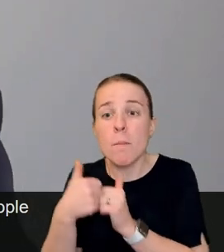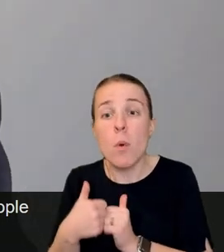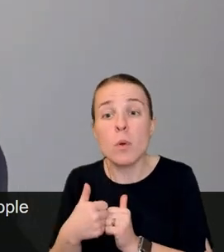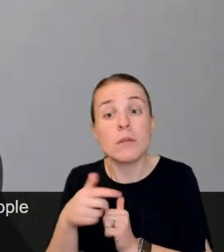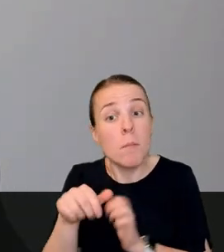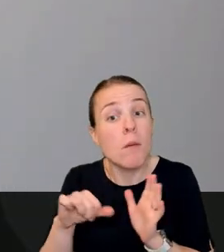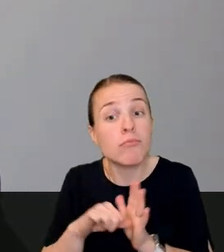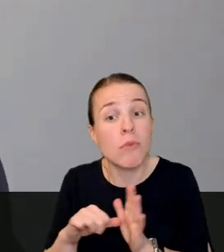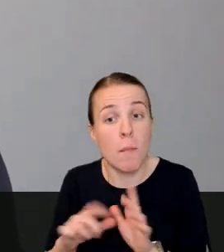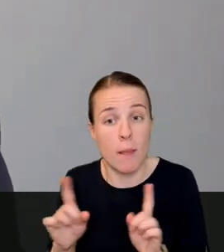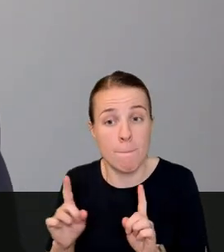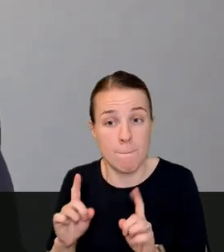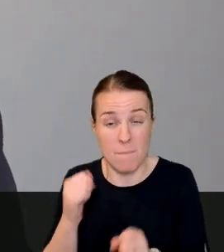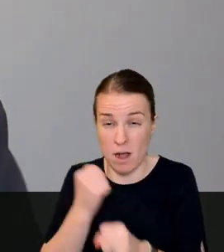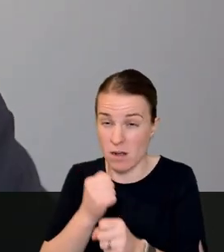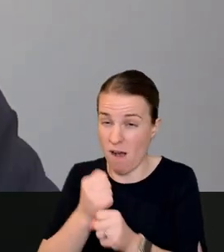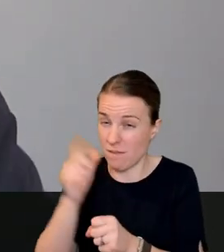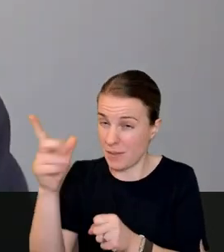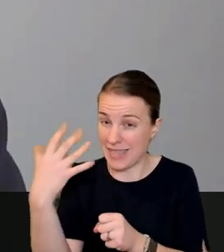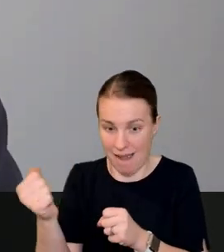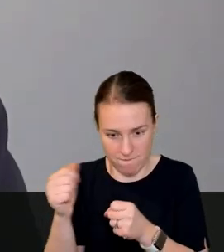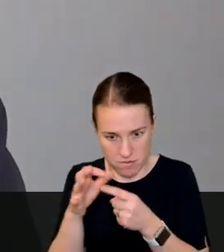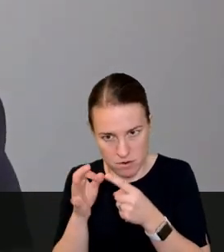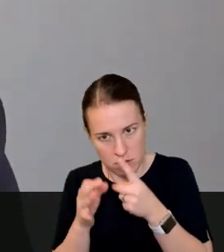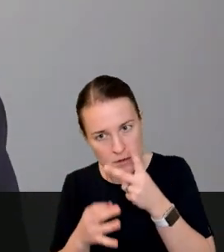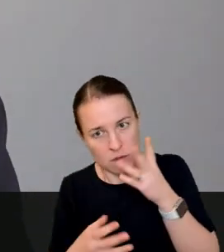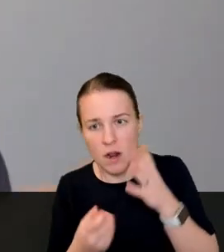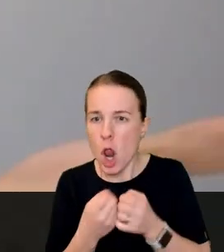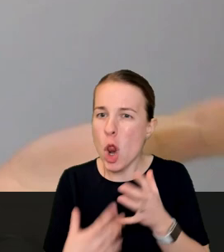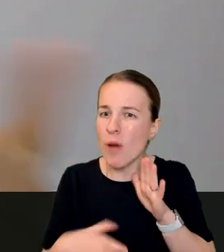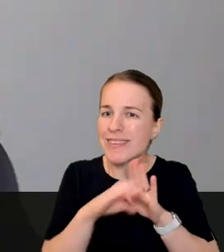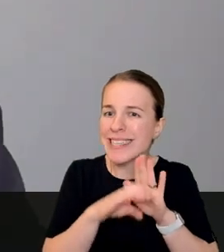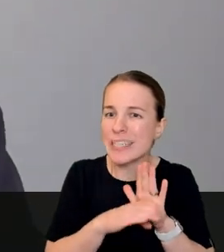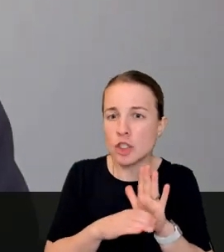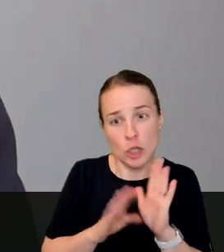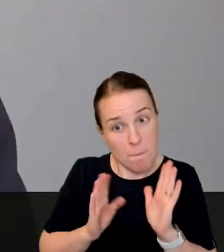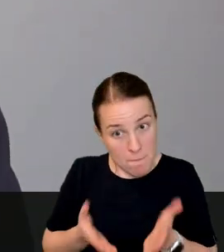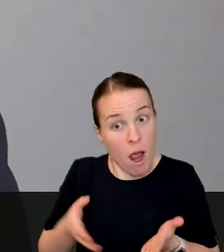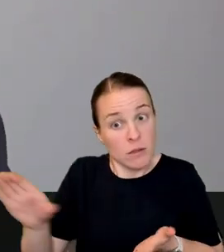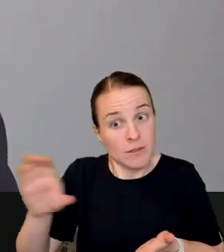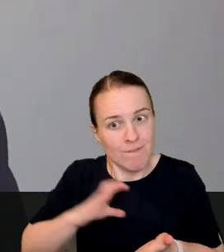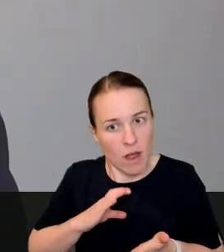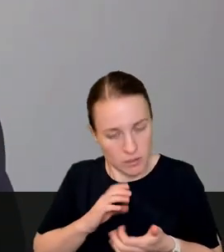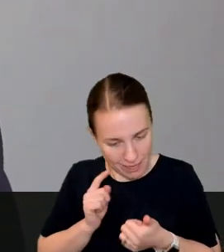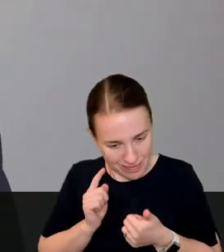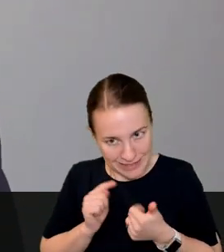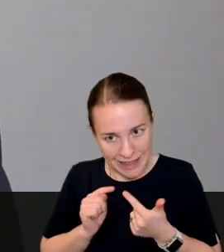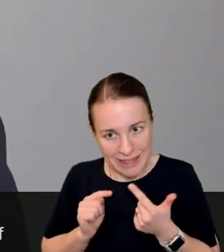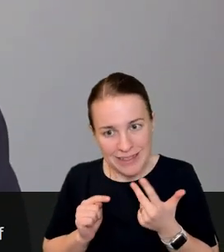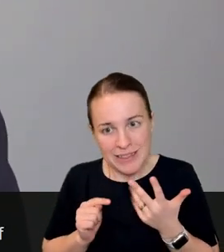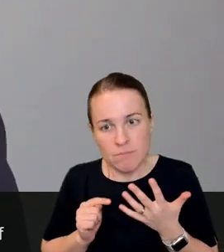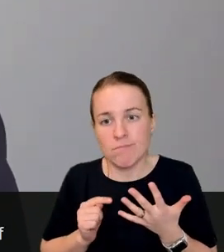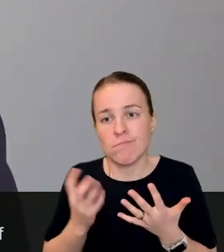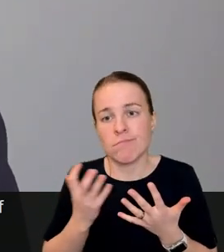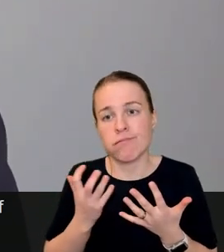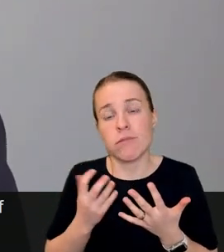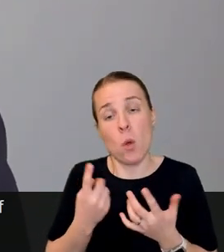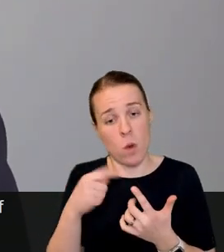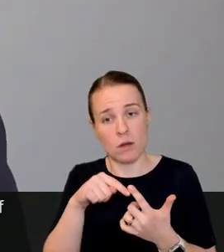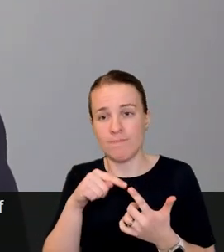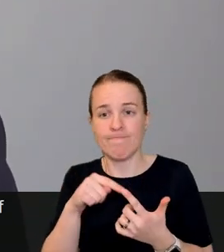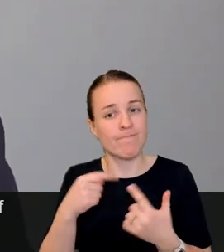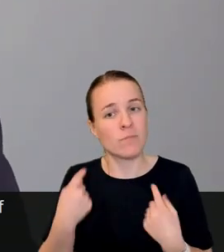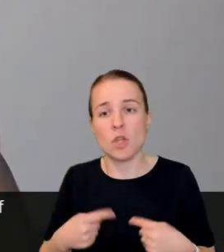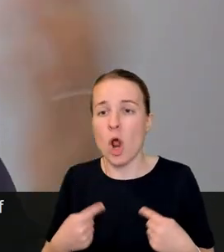have attached loads of conditions on this funding that we need. One of them is to take away free travel for those below the age